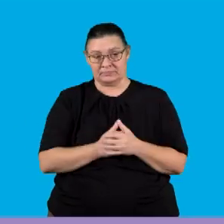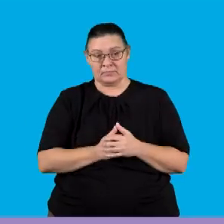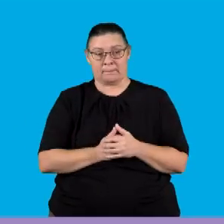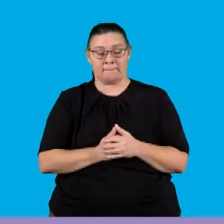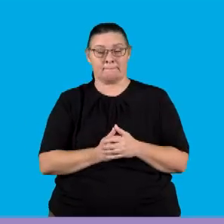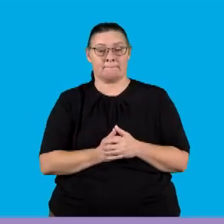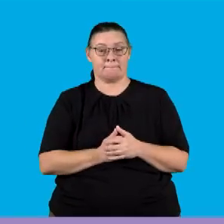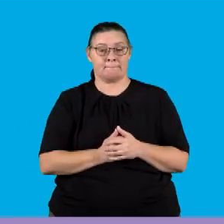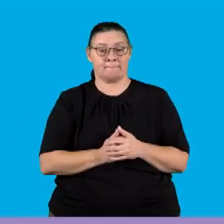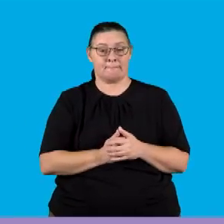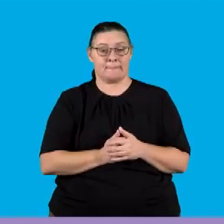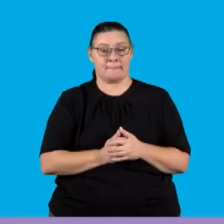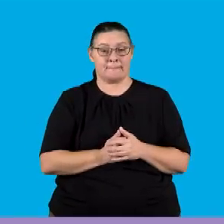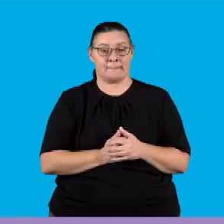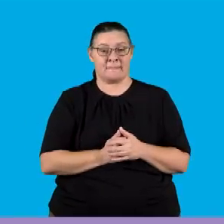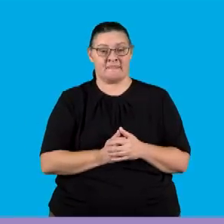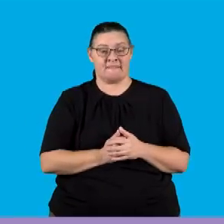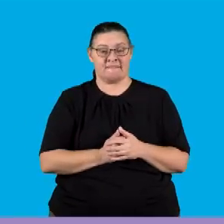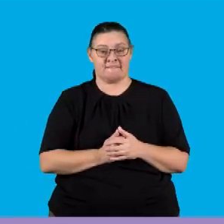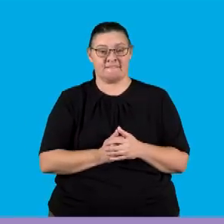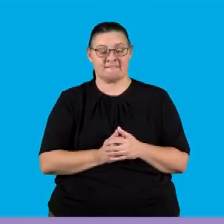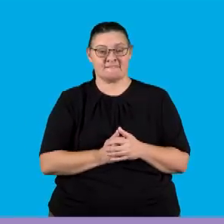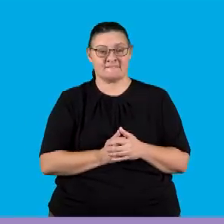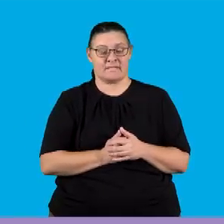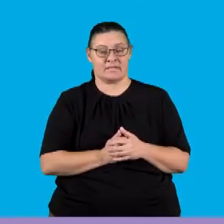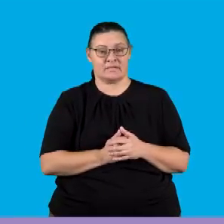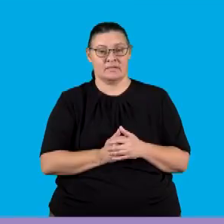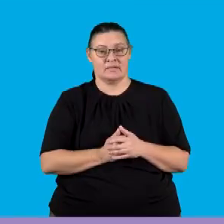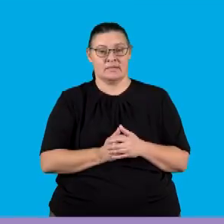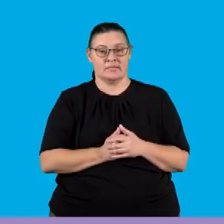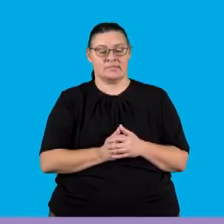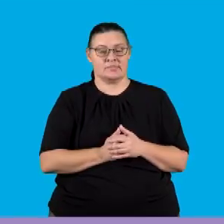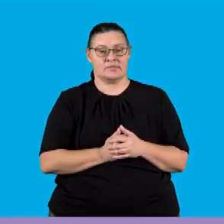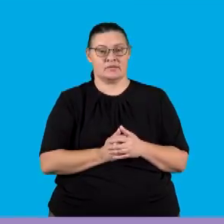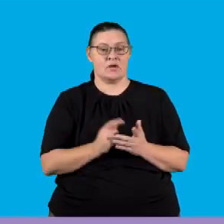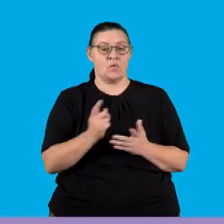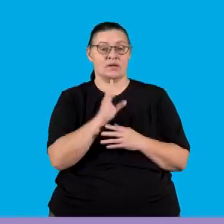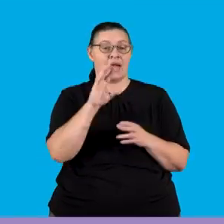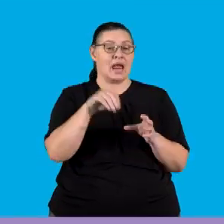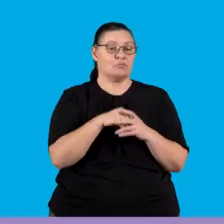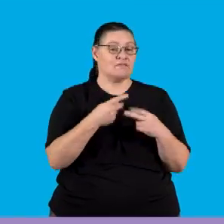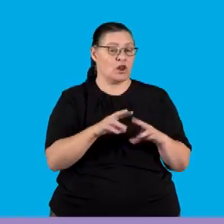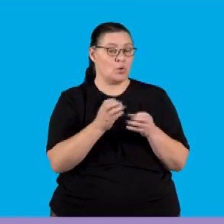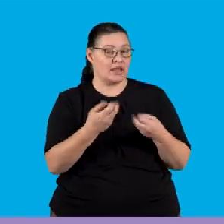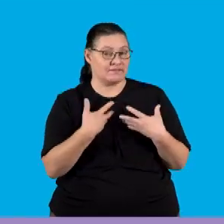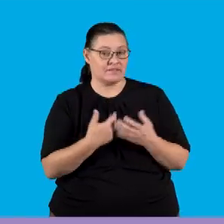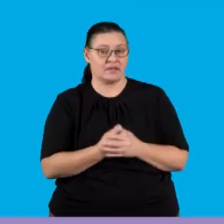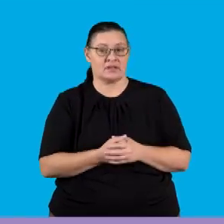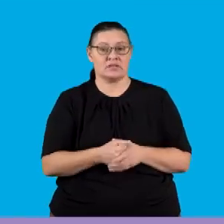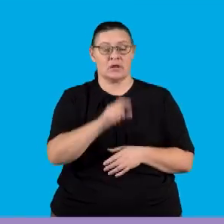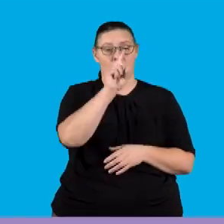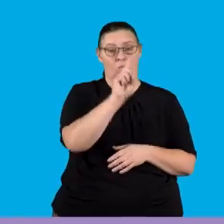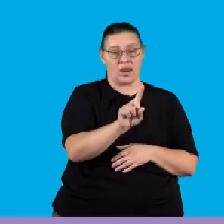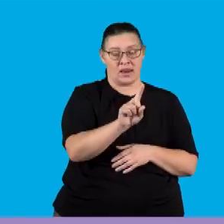values are the ones that go at the bottom of our table. So what input values have we been